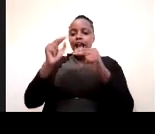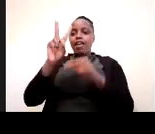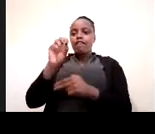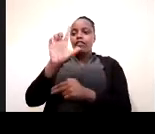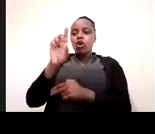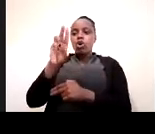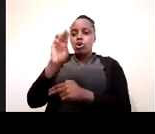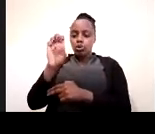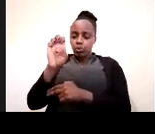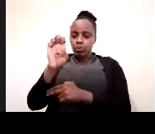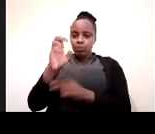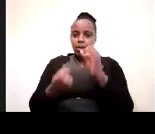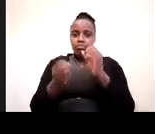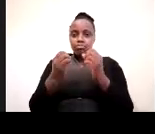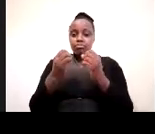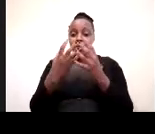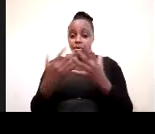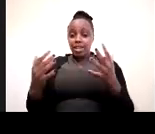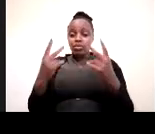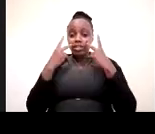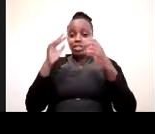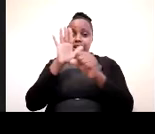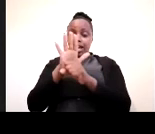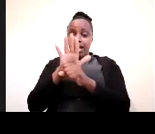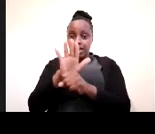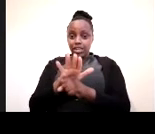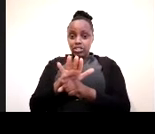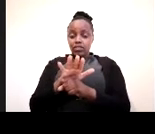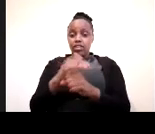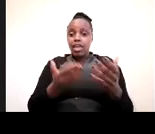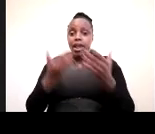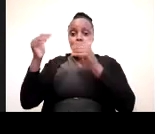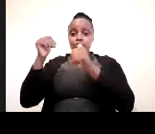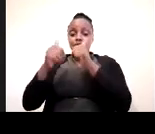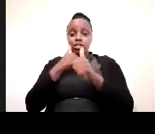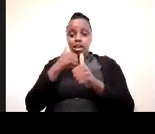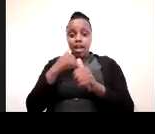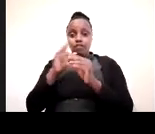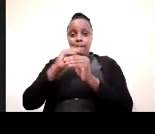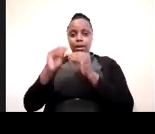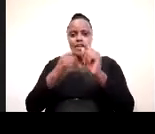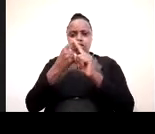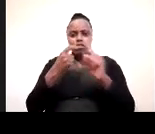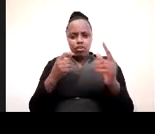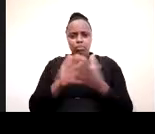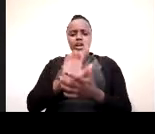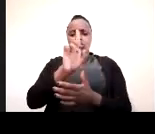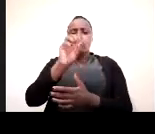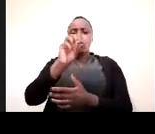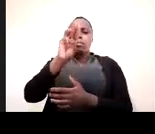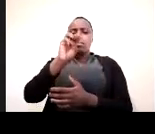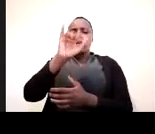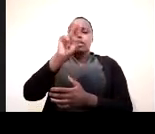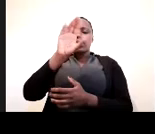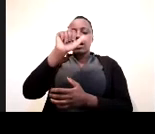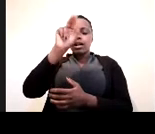know, we see the very large exports of banana from Ecuador and Dominican Republic, which obviously push their volumes up,